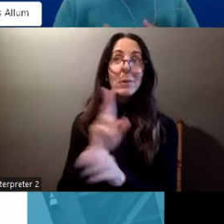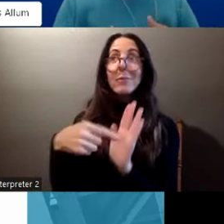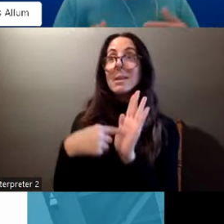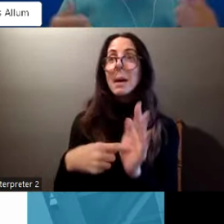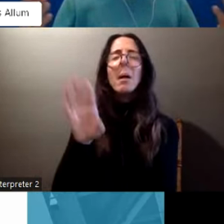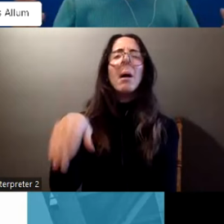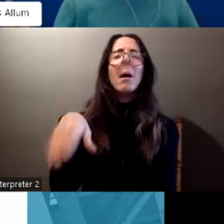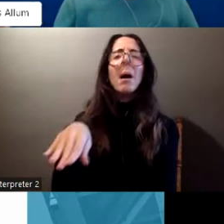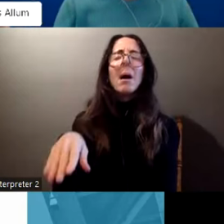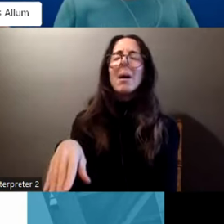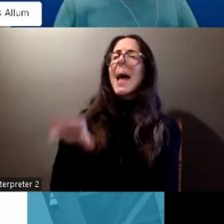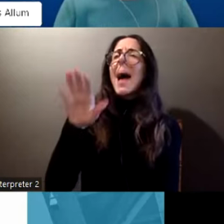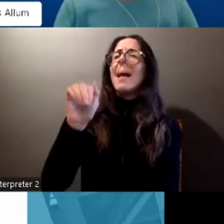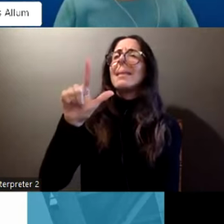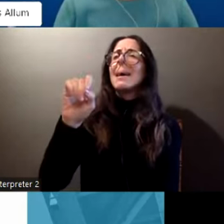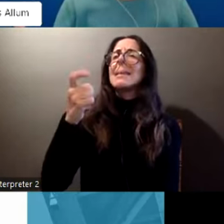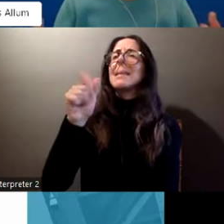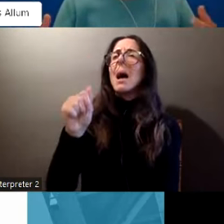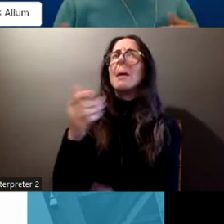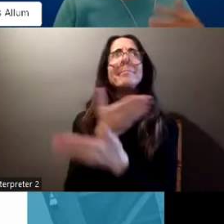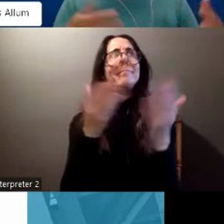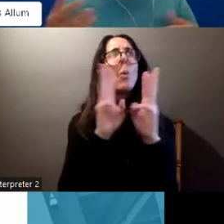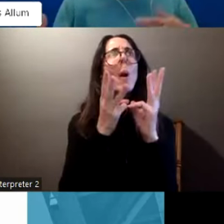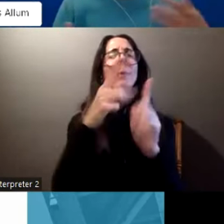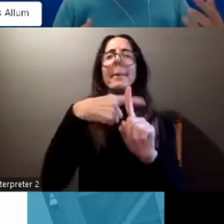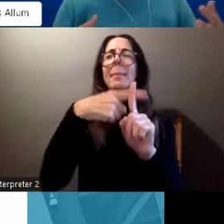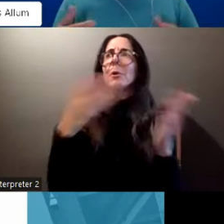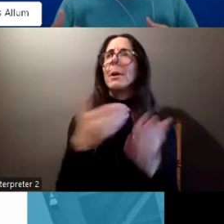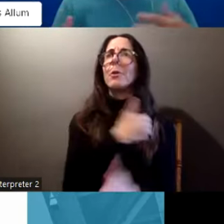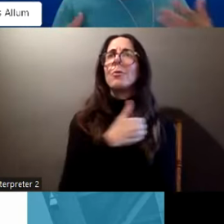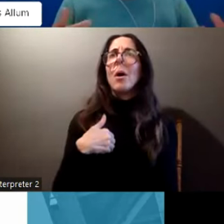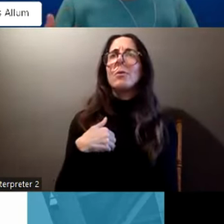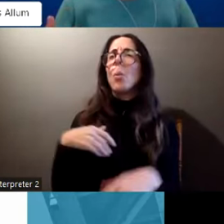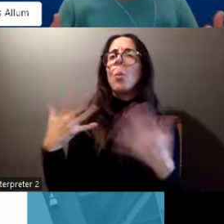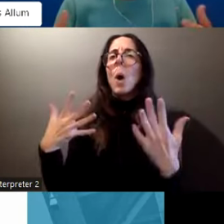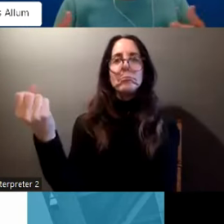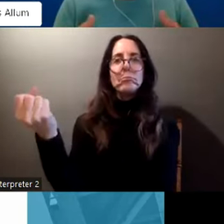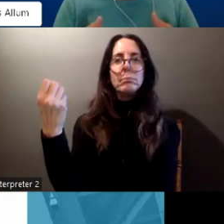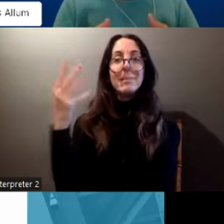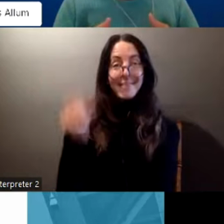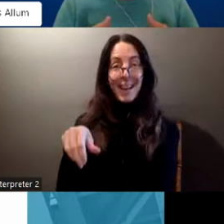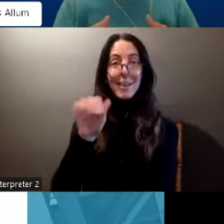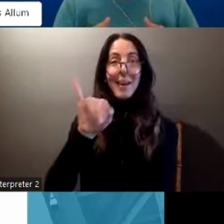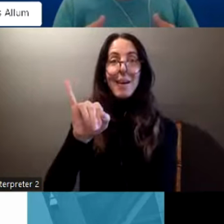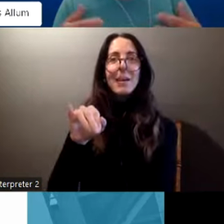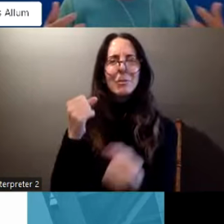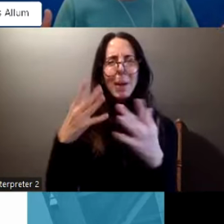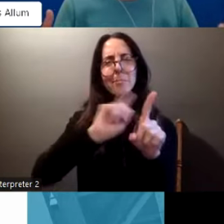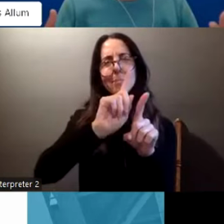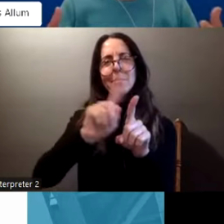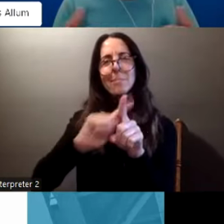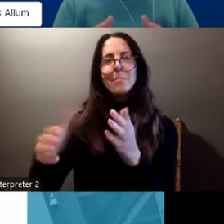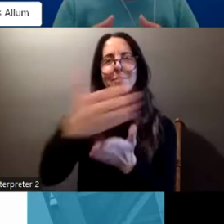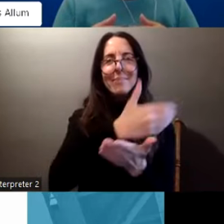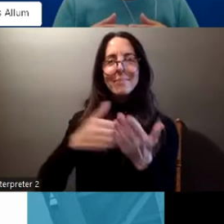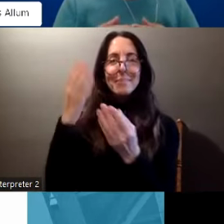Alexa, what's the temperature like today in Toronto?" Right? So we're getting all that type of information. And then, of